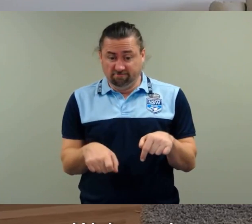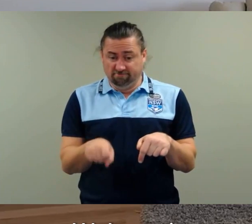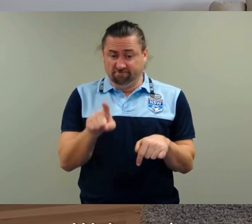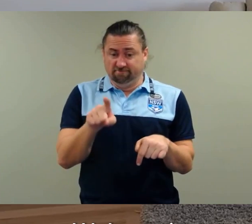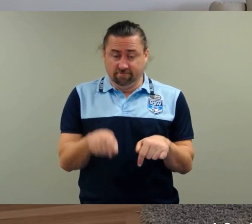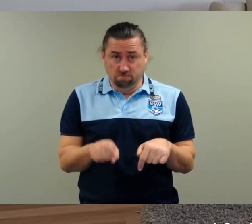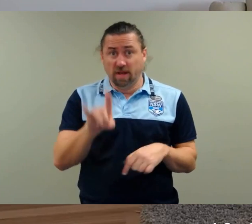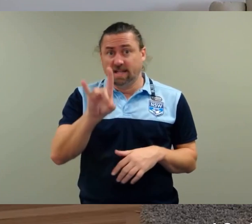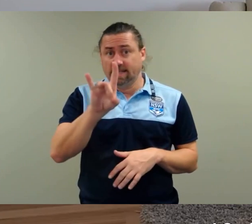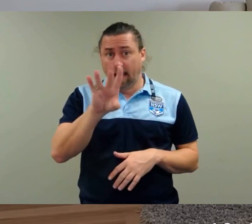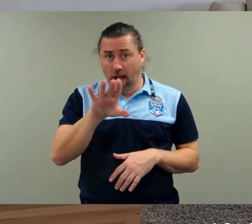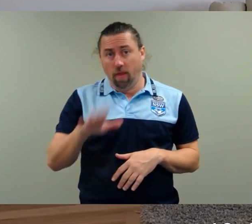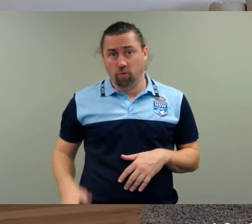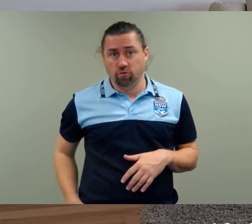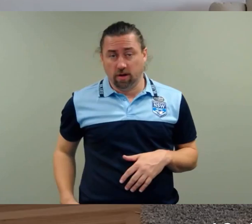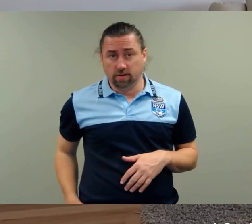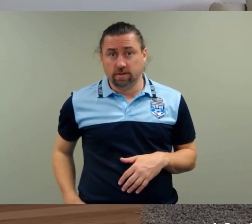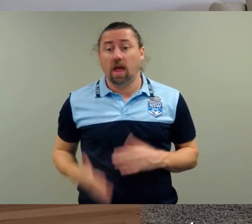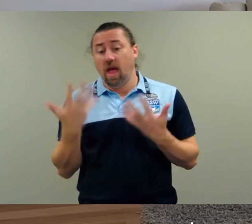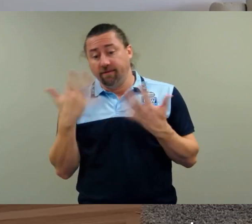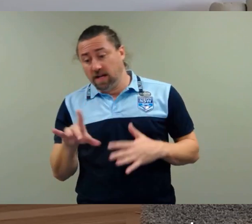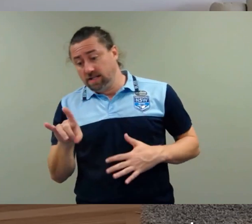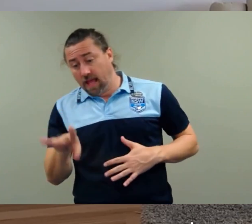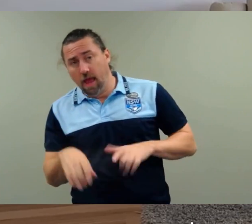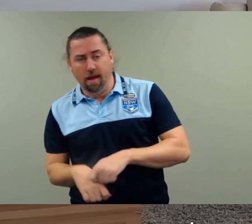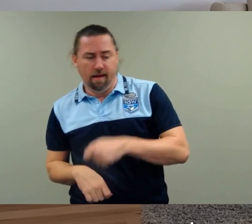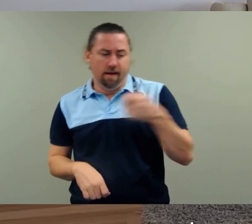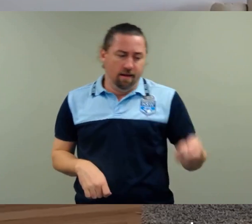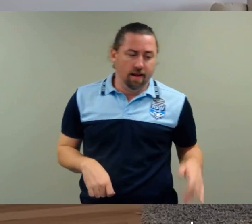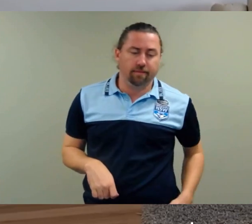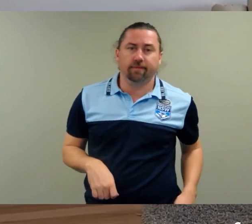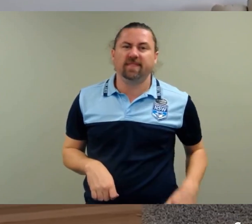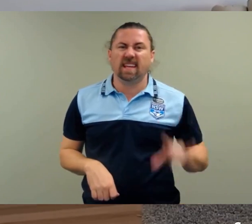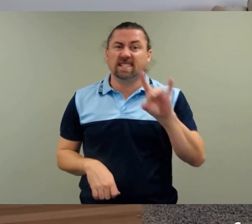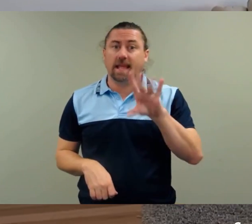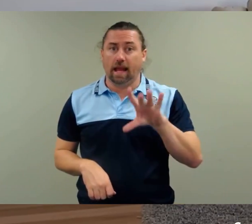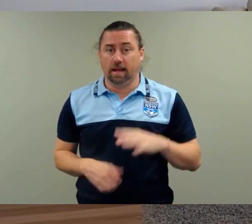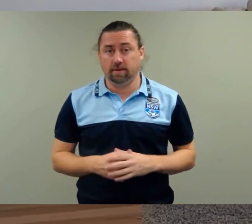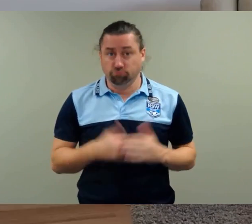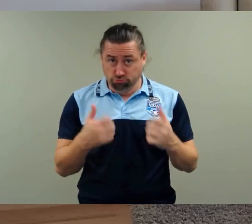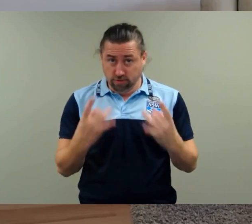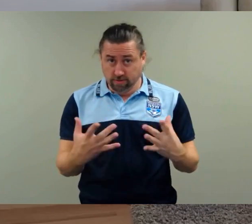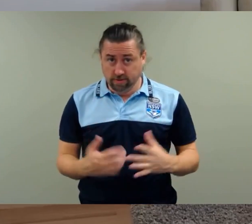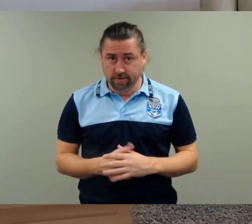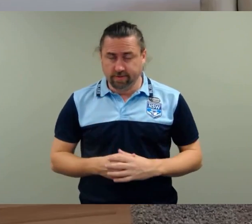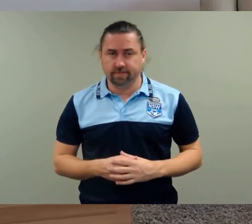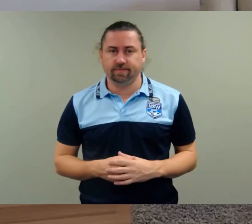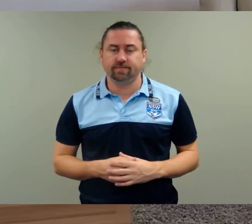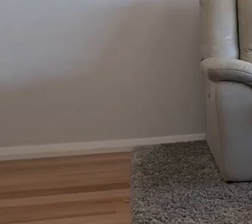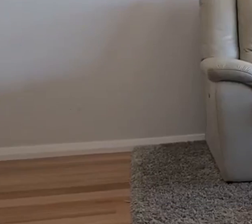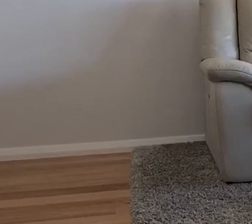extension exercise 10 times on your right leg, then switch over to our left leg for another 10 times. Let's go.